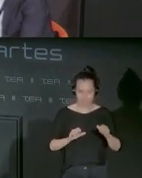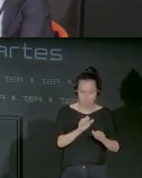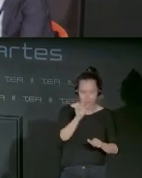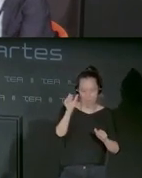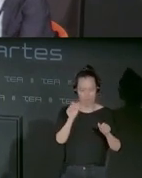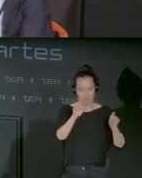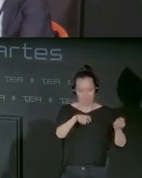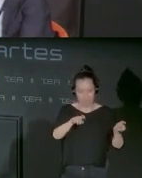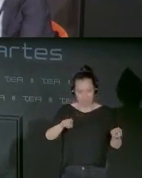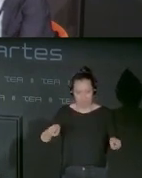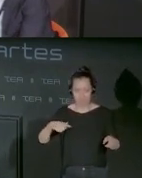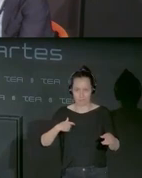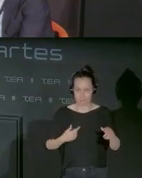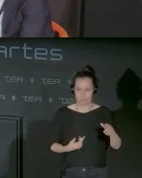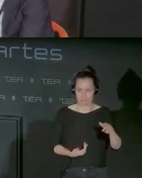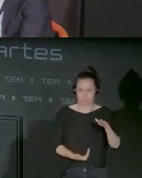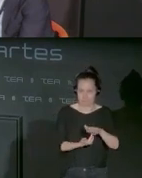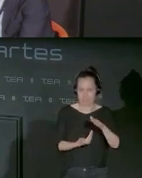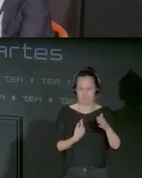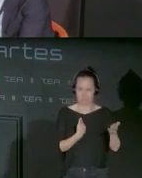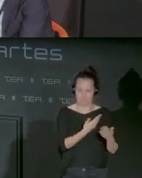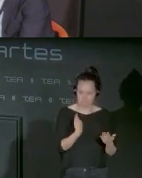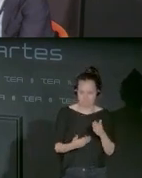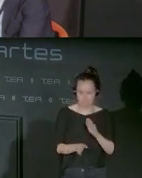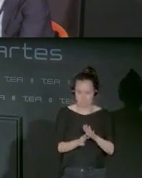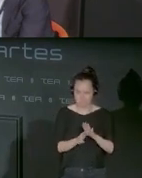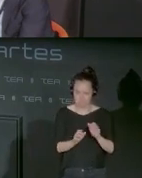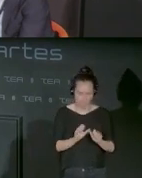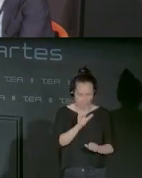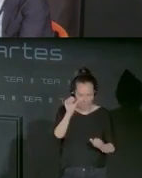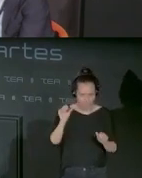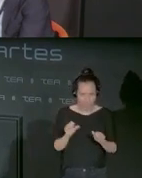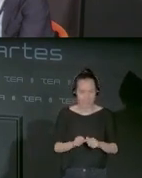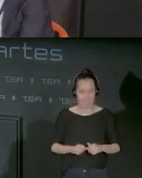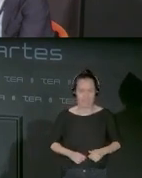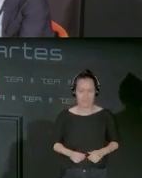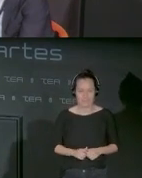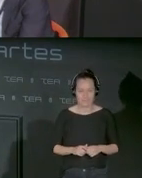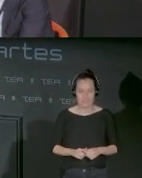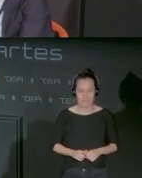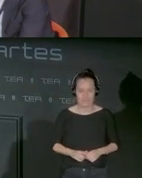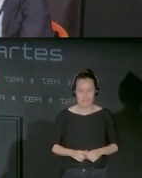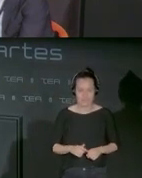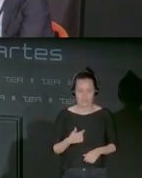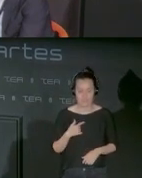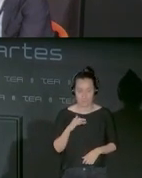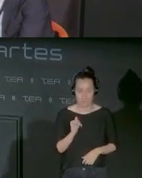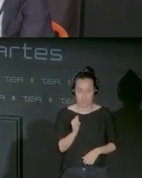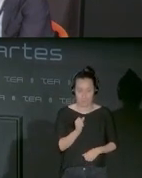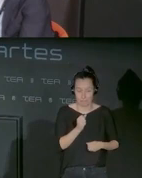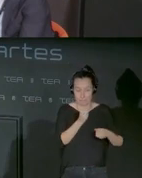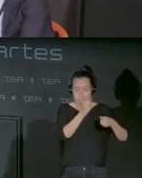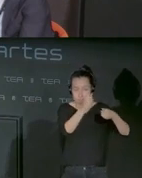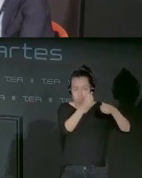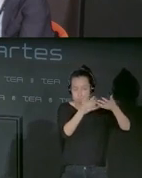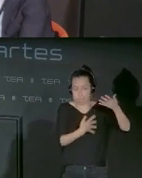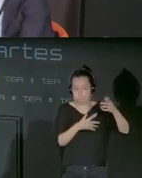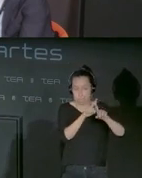today with this. And I had a list of questions that we never even got into.